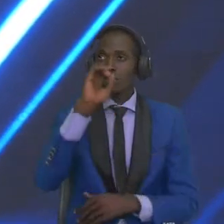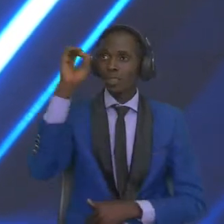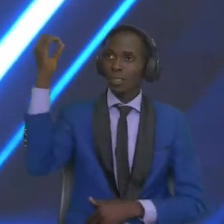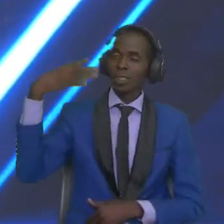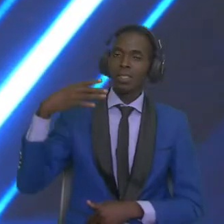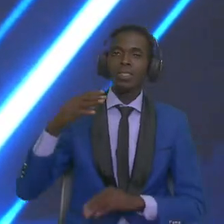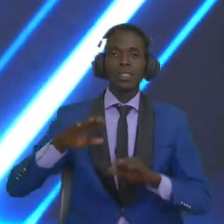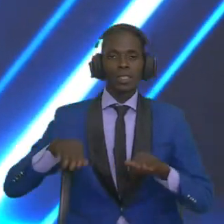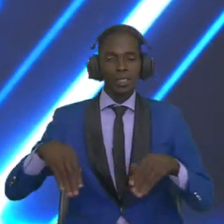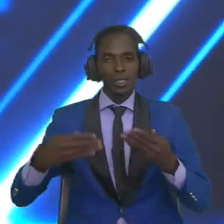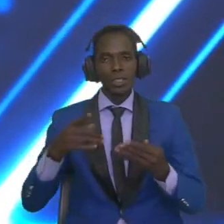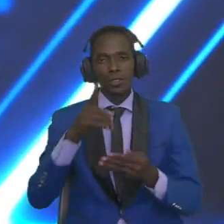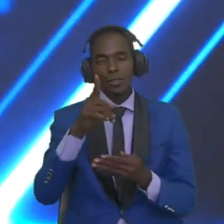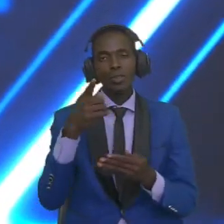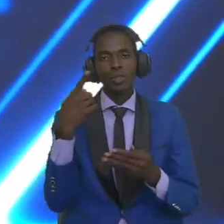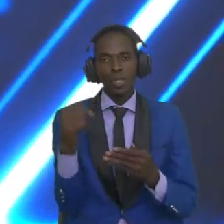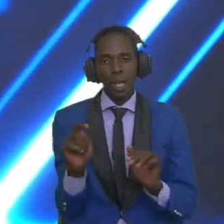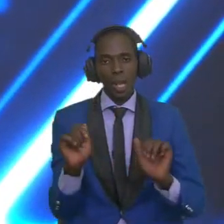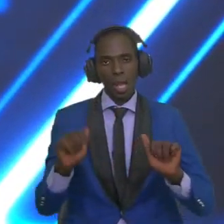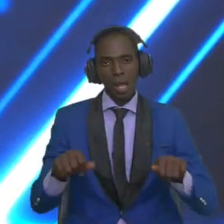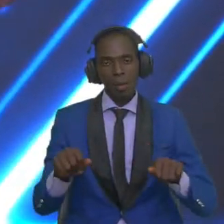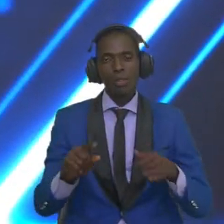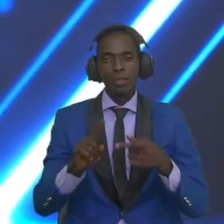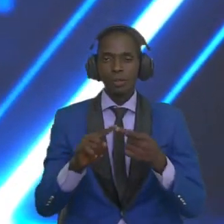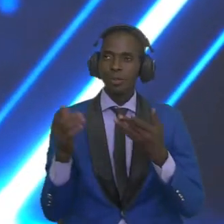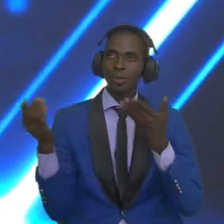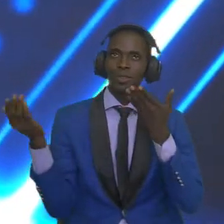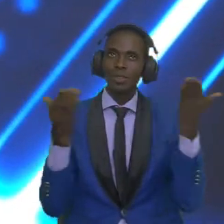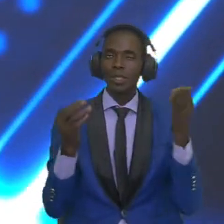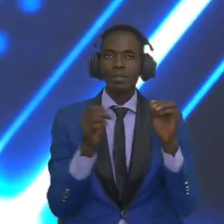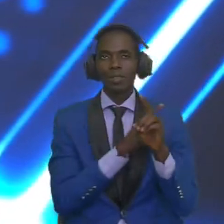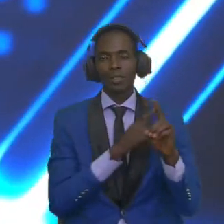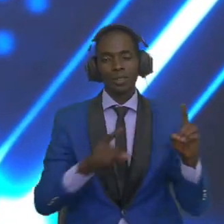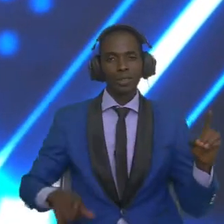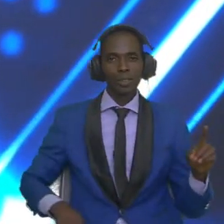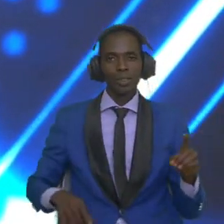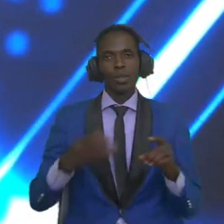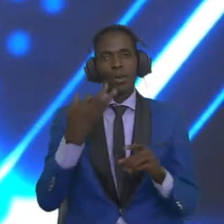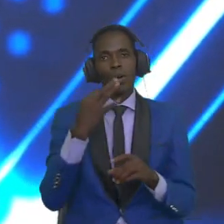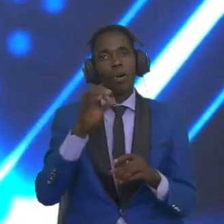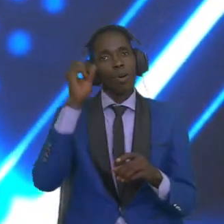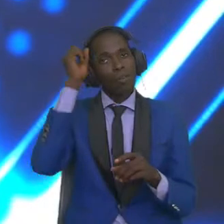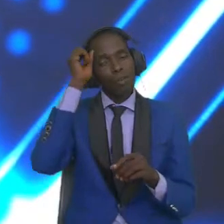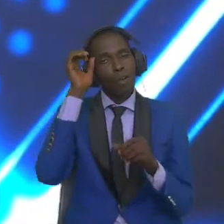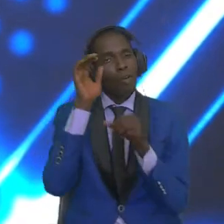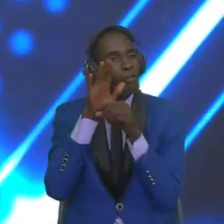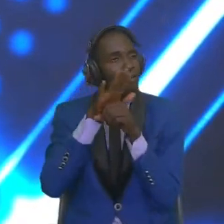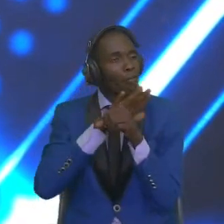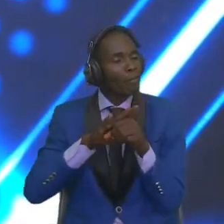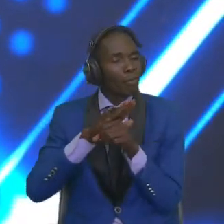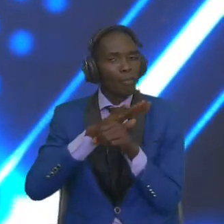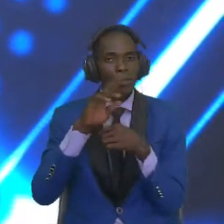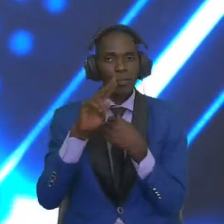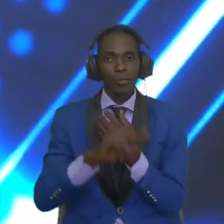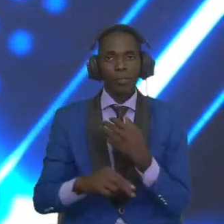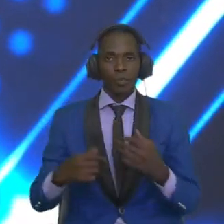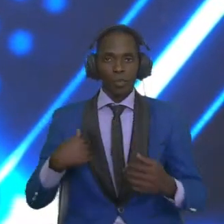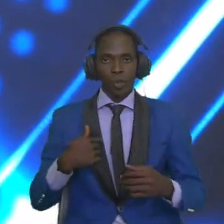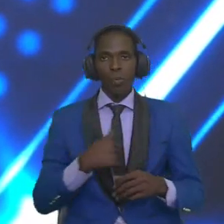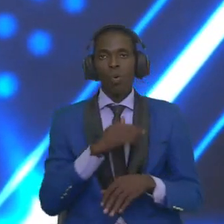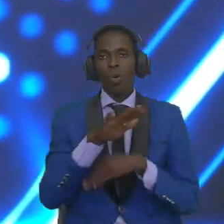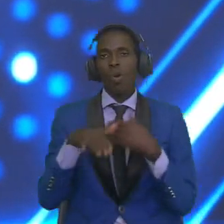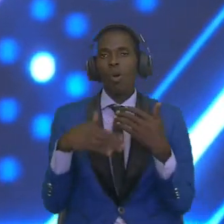grace for the service of the Lord of His fullness. Have we all